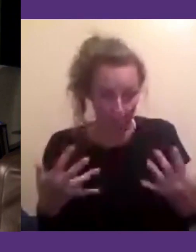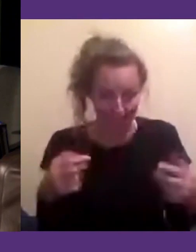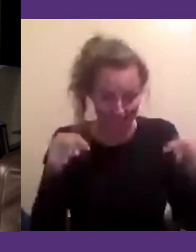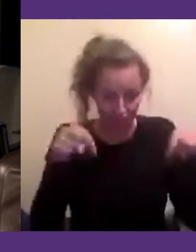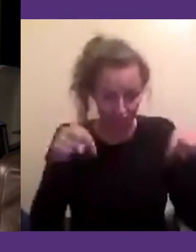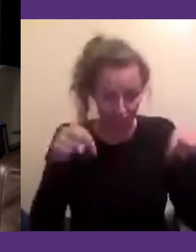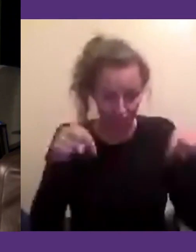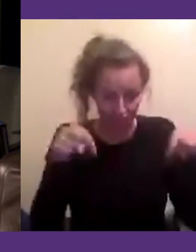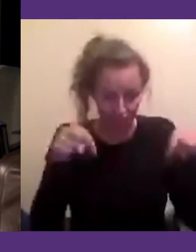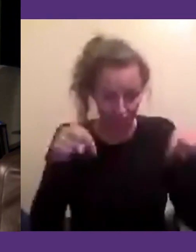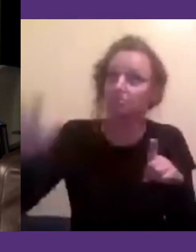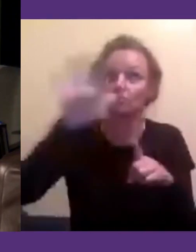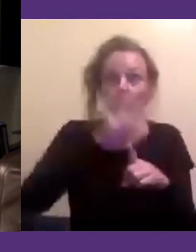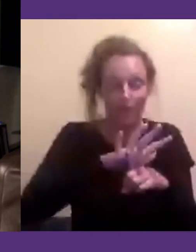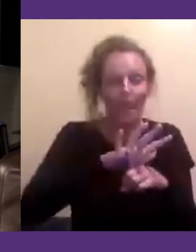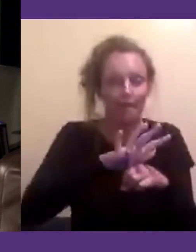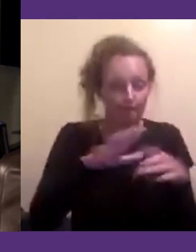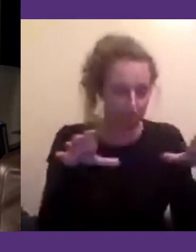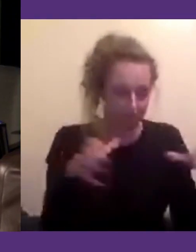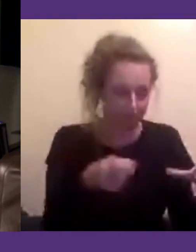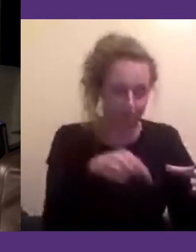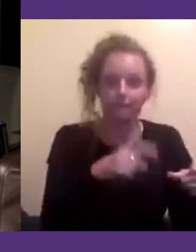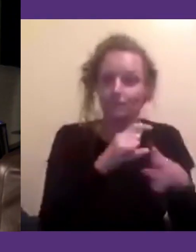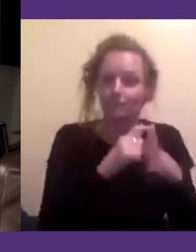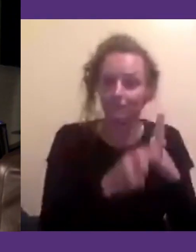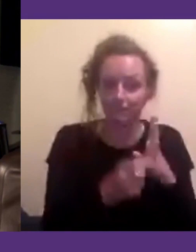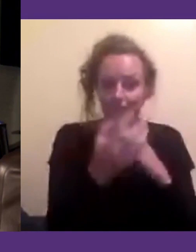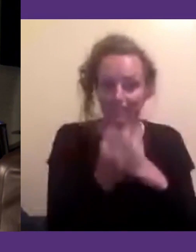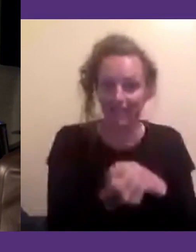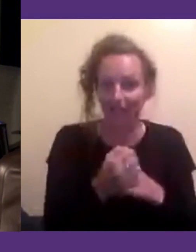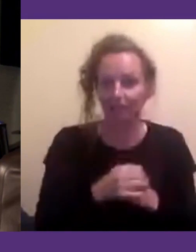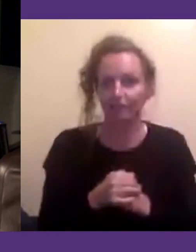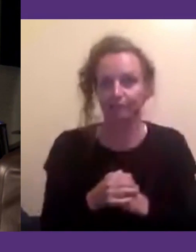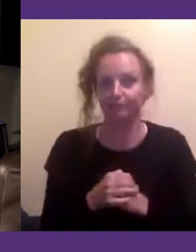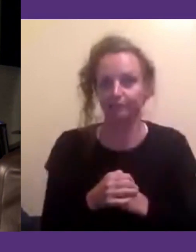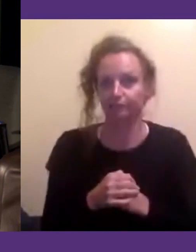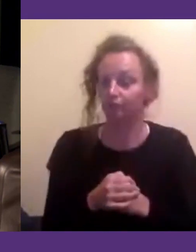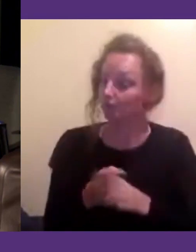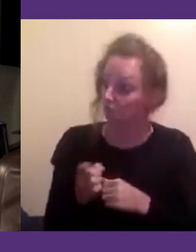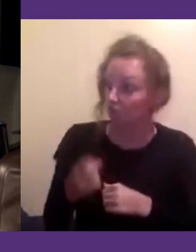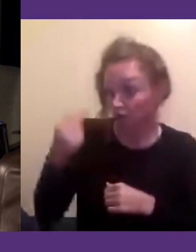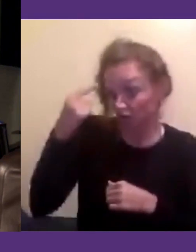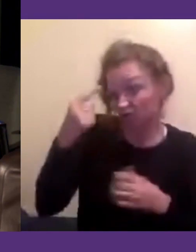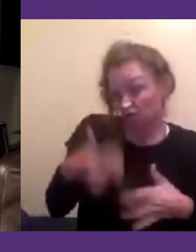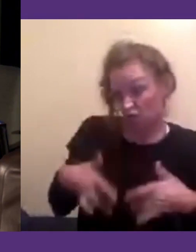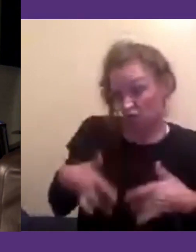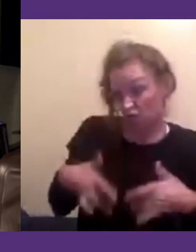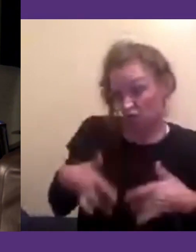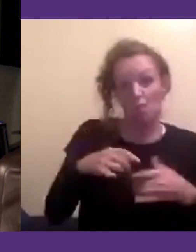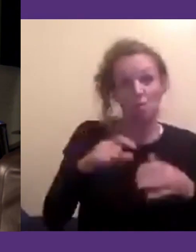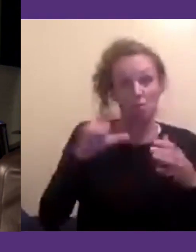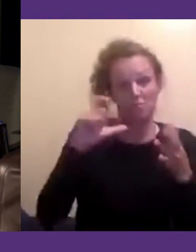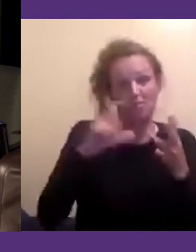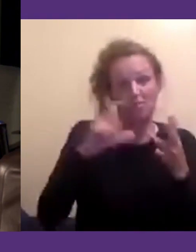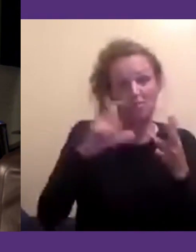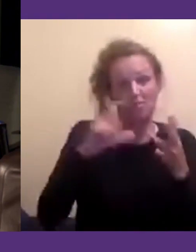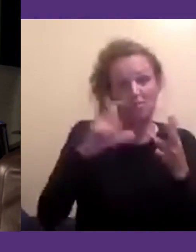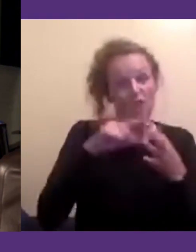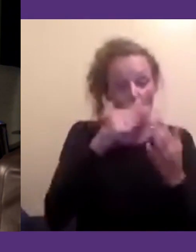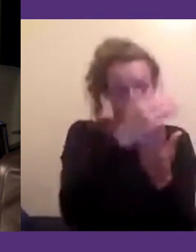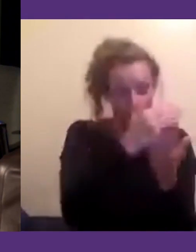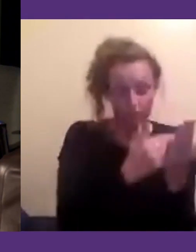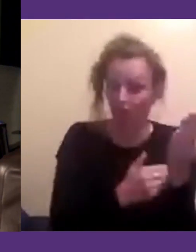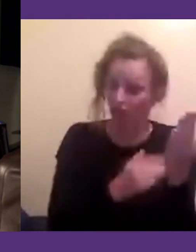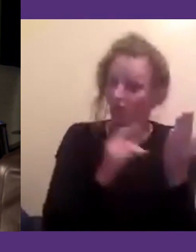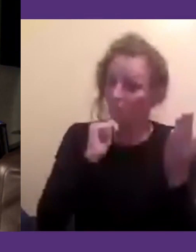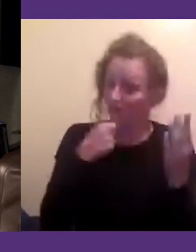take that into account? You know more about it than I do, and the commissioners and so on. Are you seeing that shift? I mean, from the